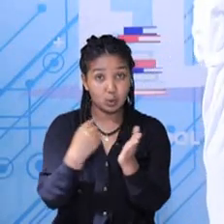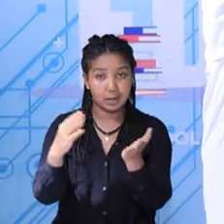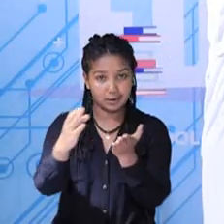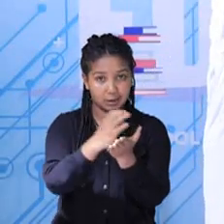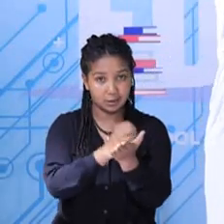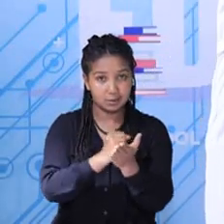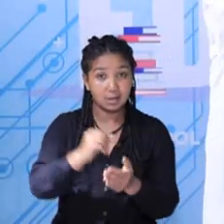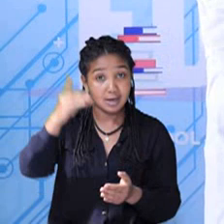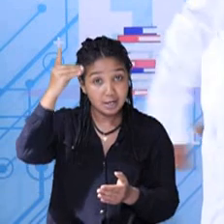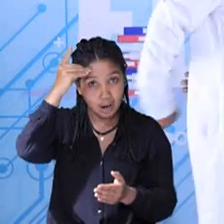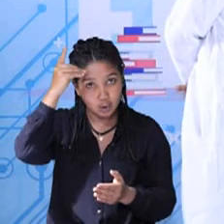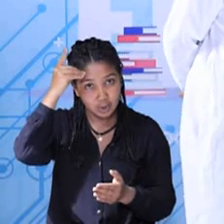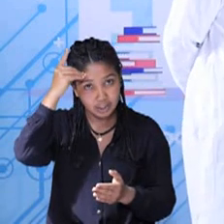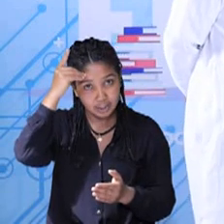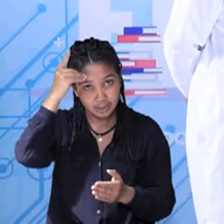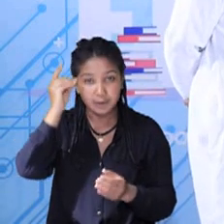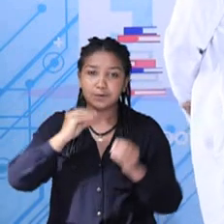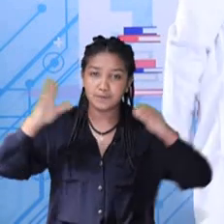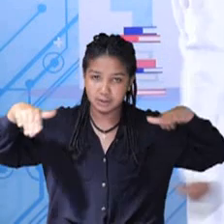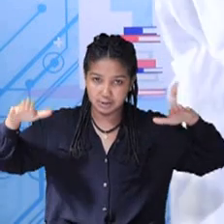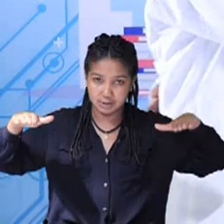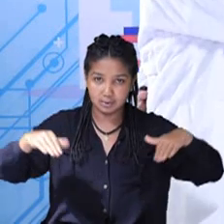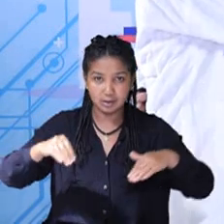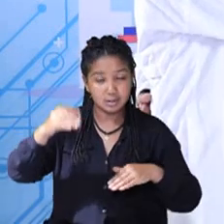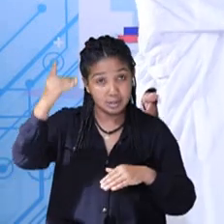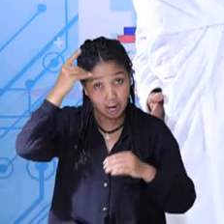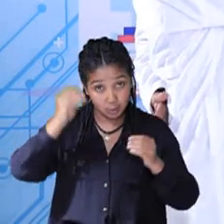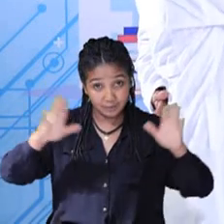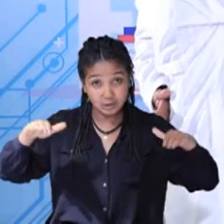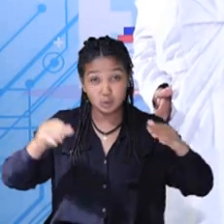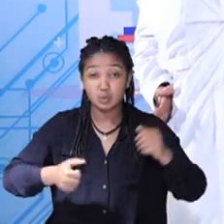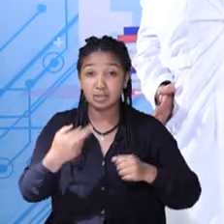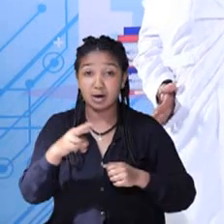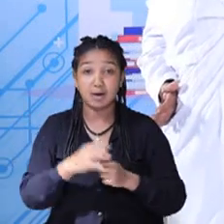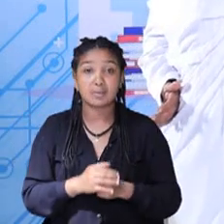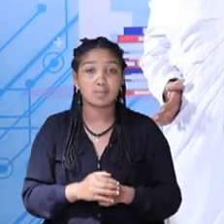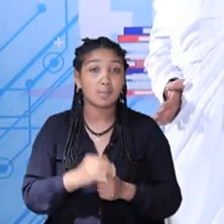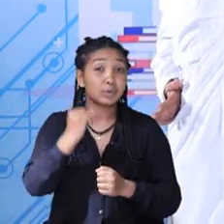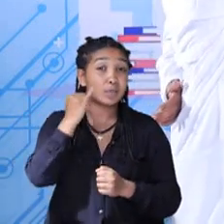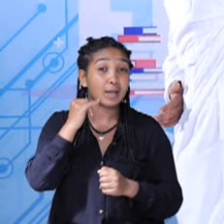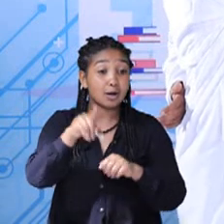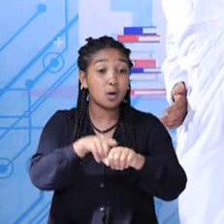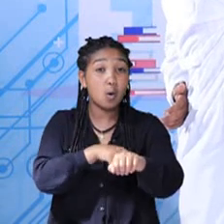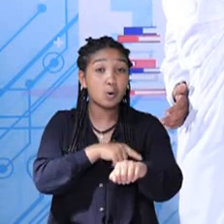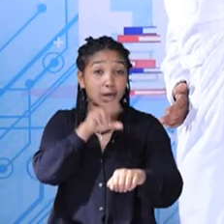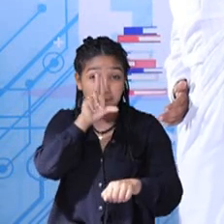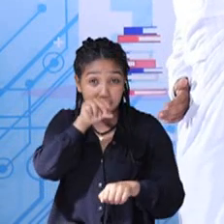take Darwin's finches. Darwin's finches, which have thinner and longer